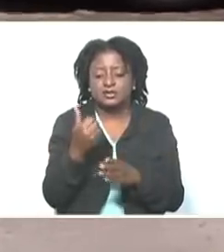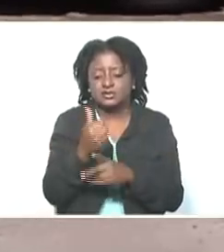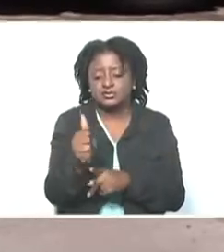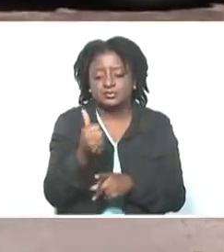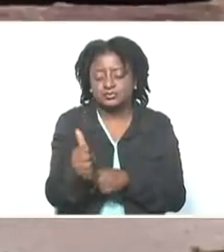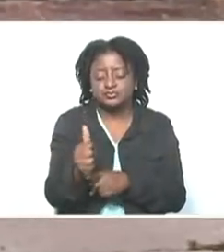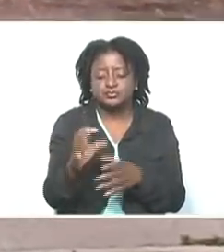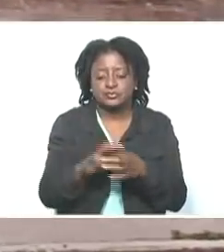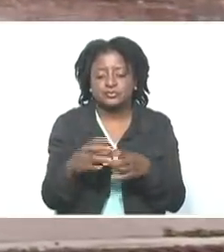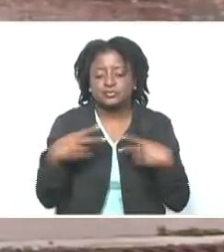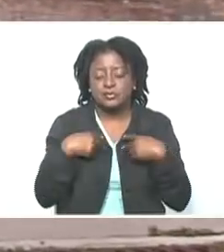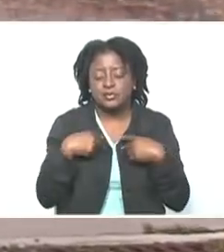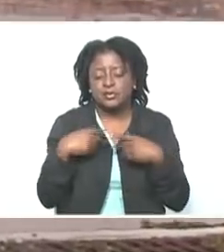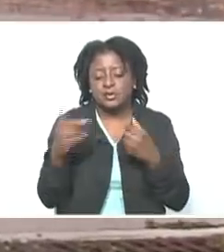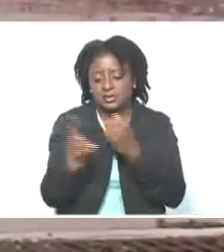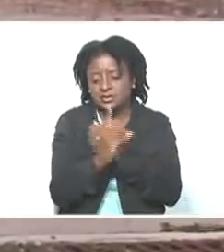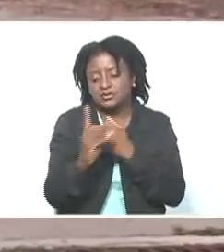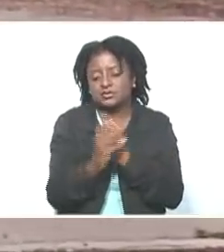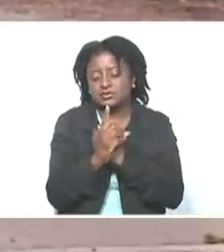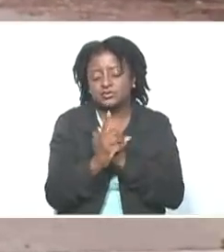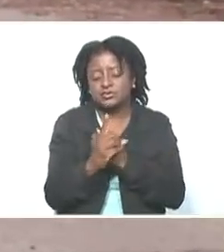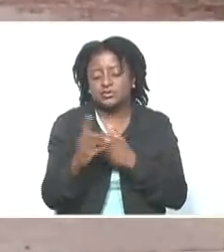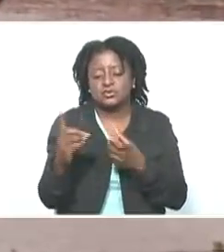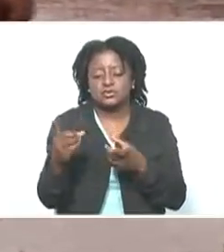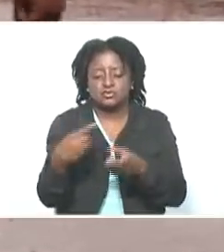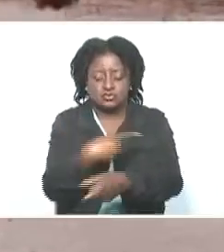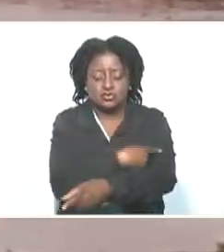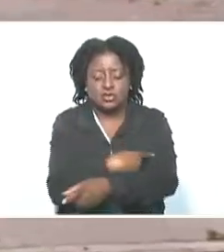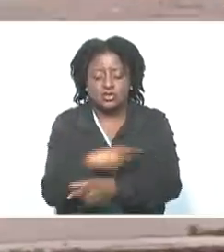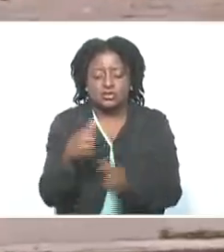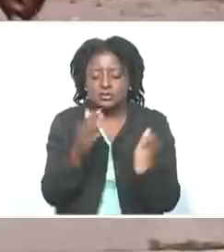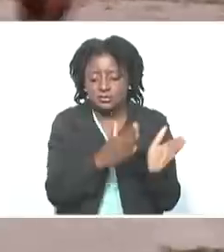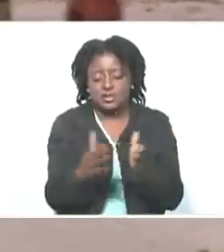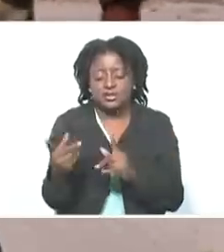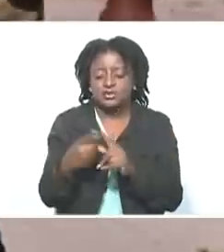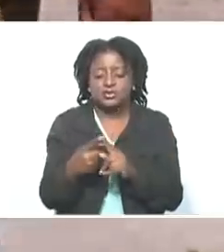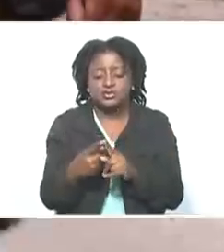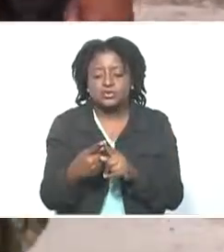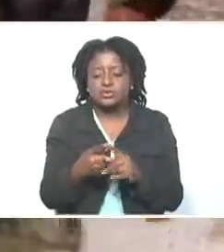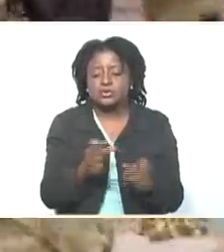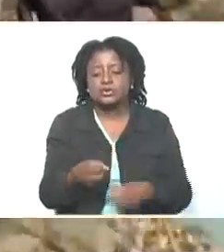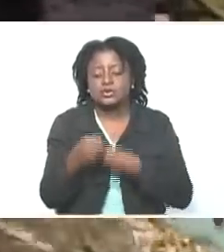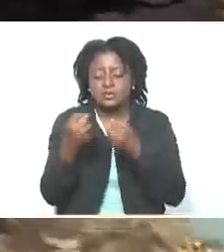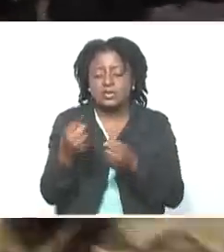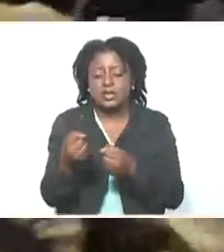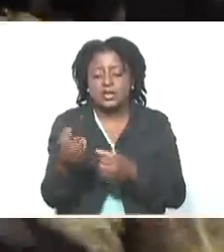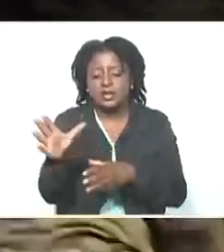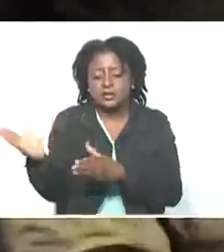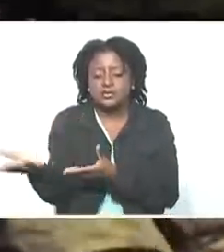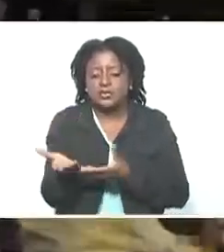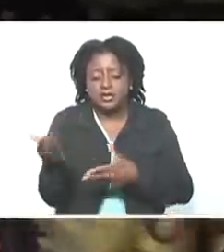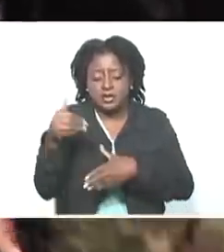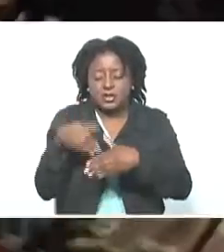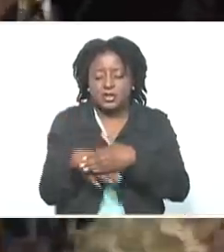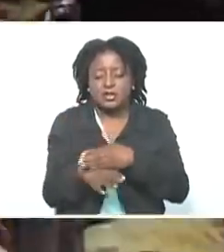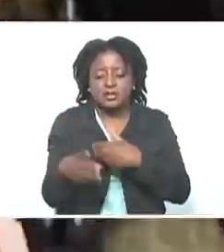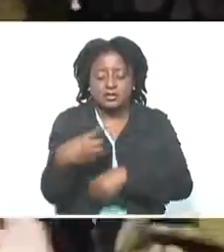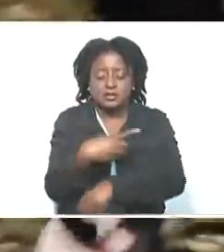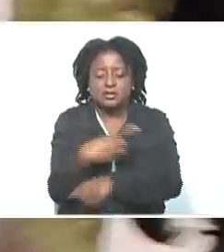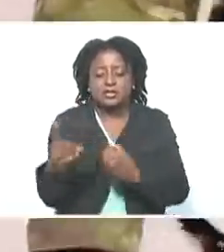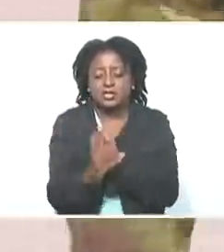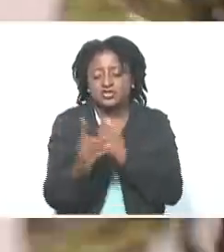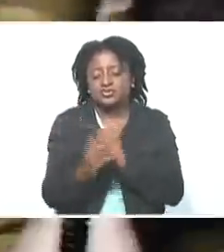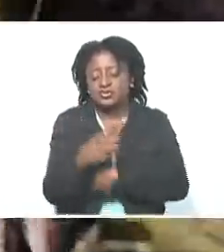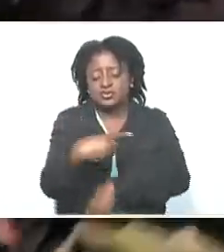possession of dangerous drugs with the intent to supply, importation of dangerous drugs, conspiracy to possess dangerous drugs with the intent to